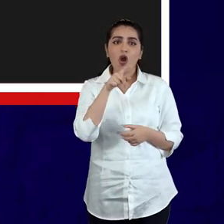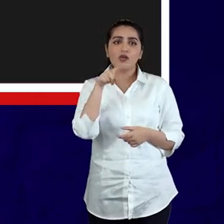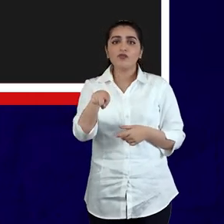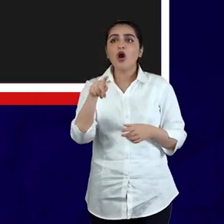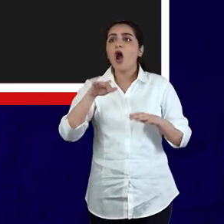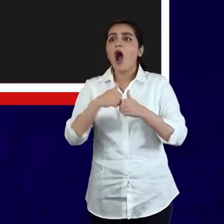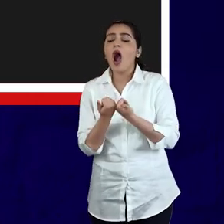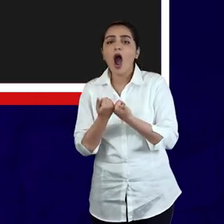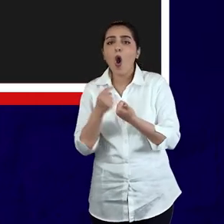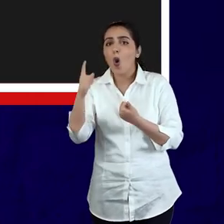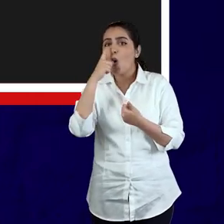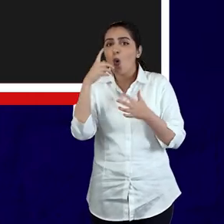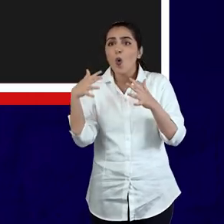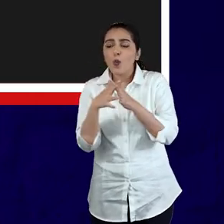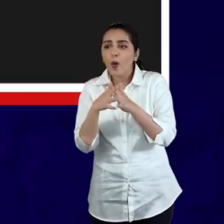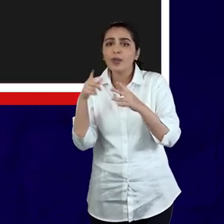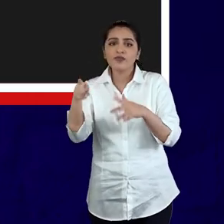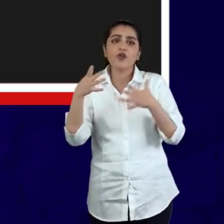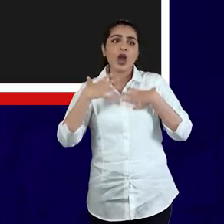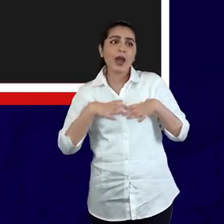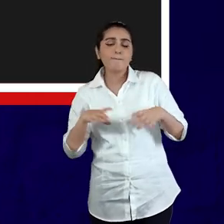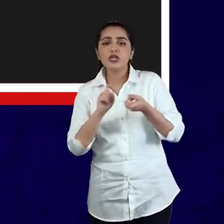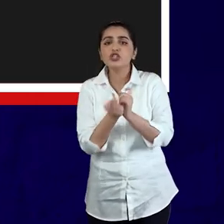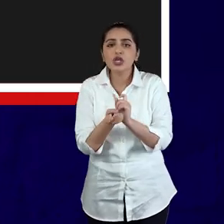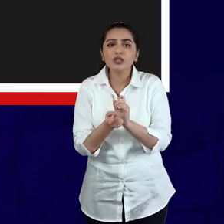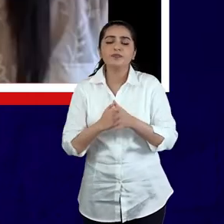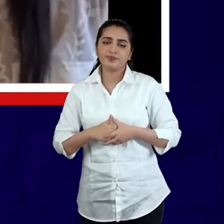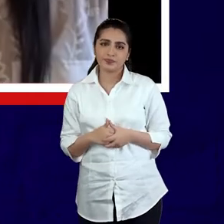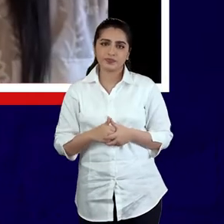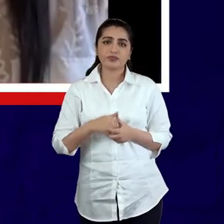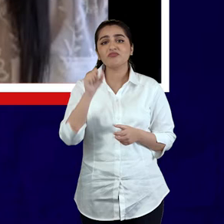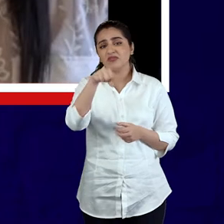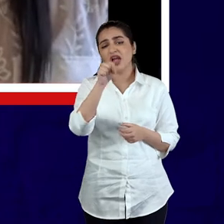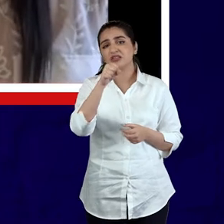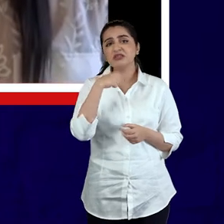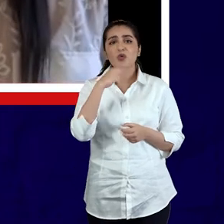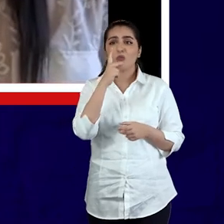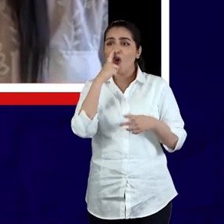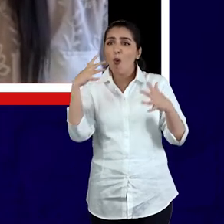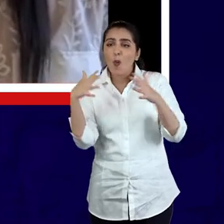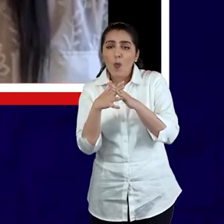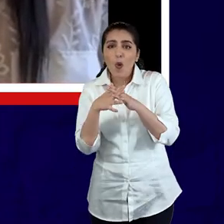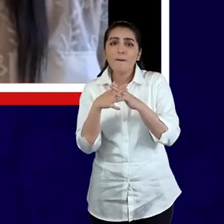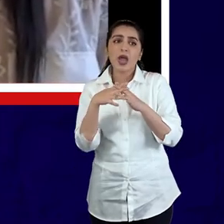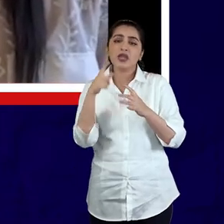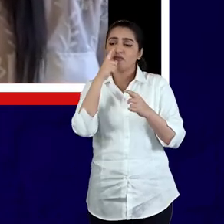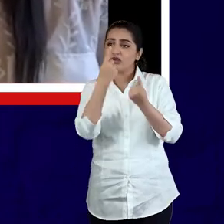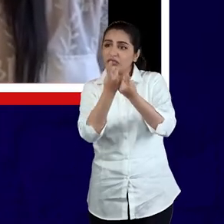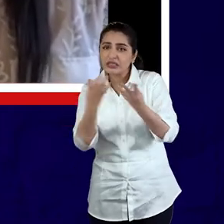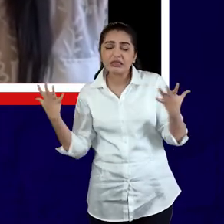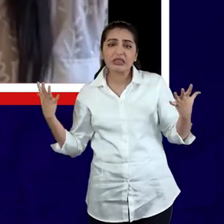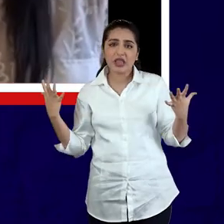their empowerment or their almost decline, you know? Yeah, you know, it's just tragic how many women